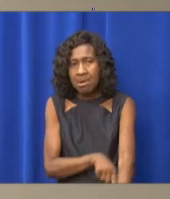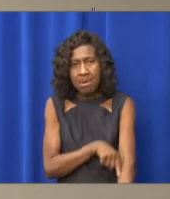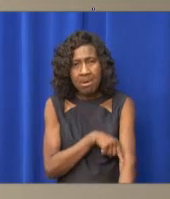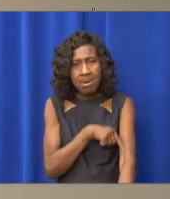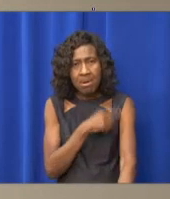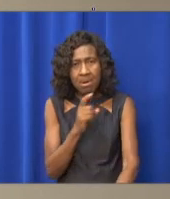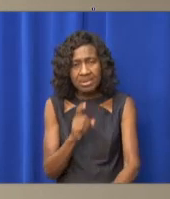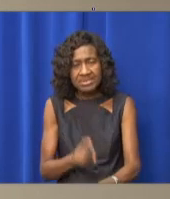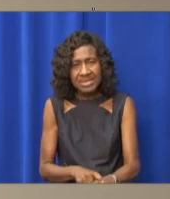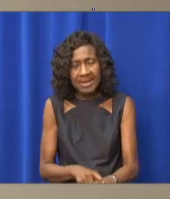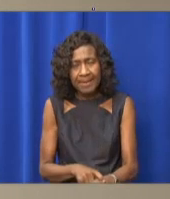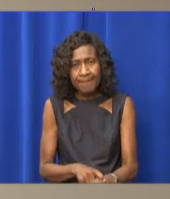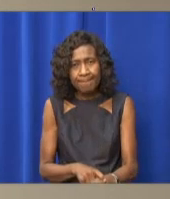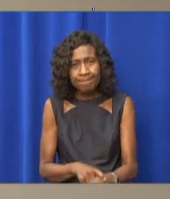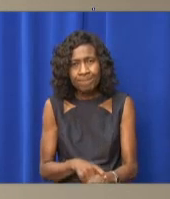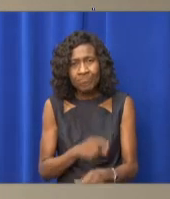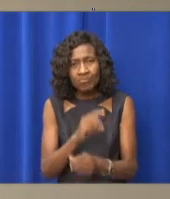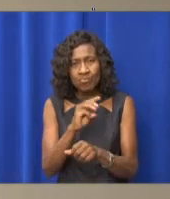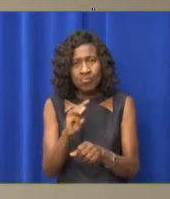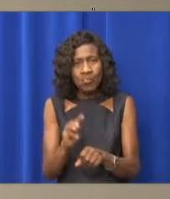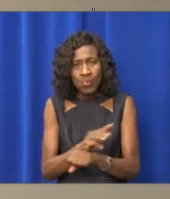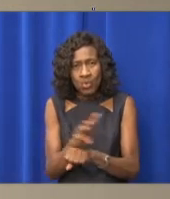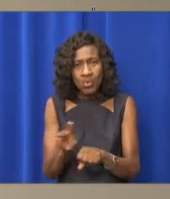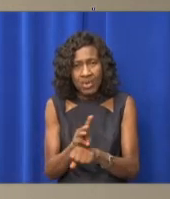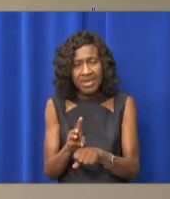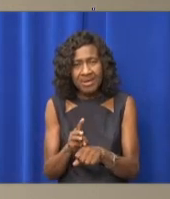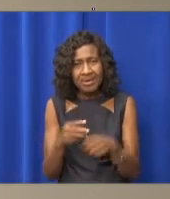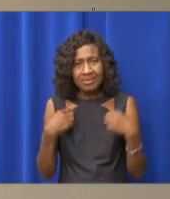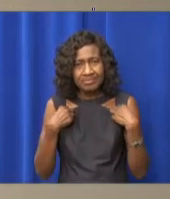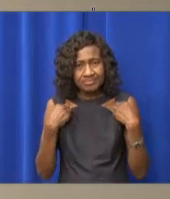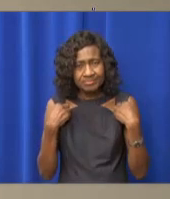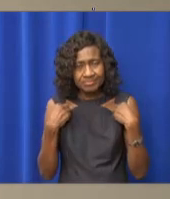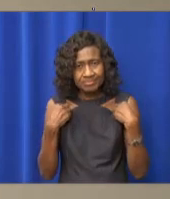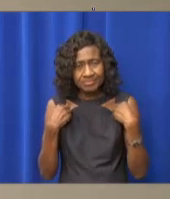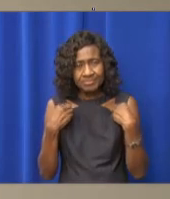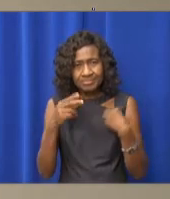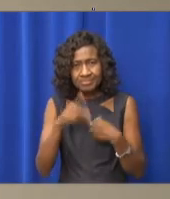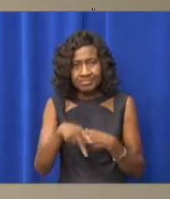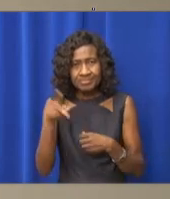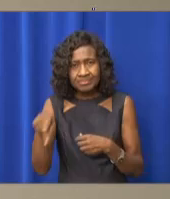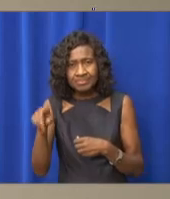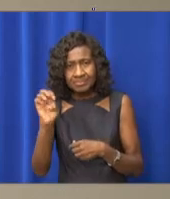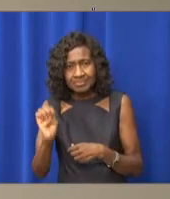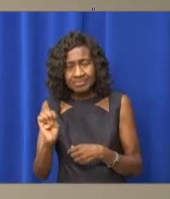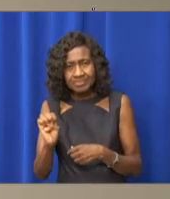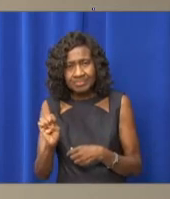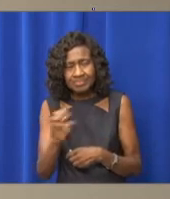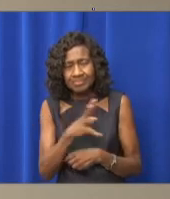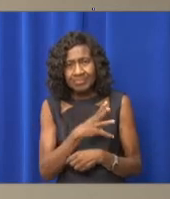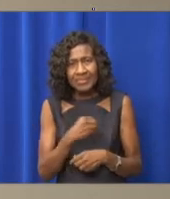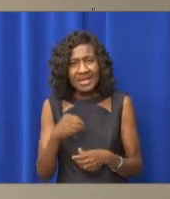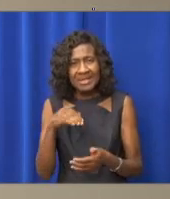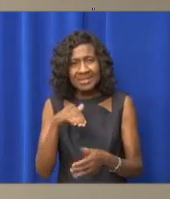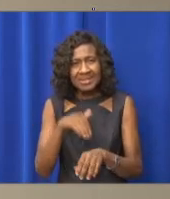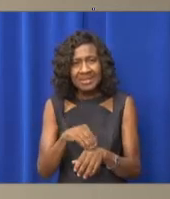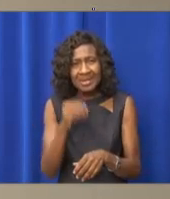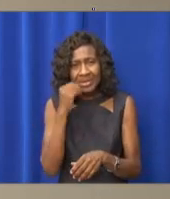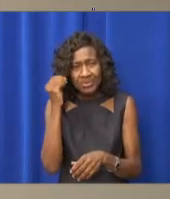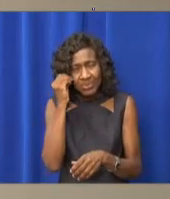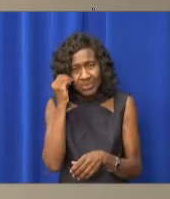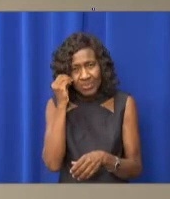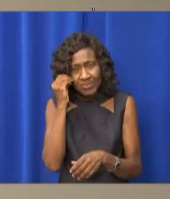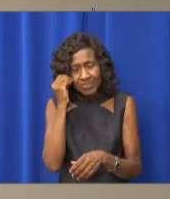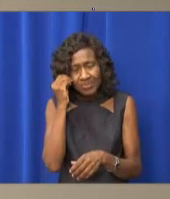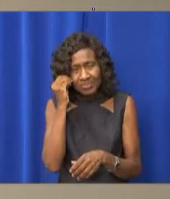cases, isolating themselves from home, and an added sacrifice to keep their loved ones safe. They are